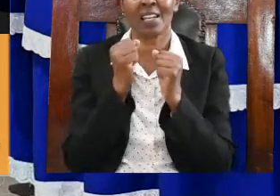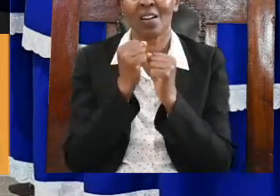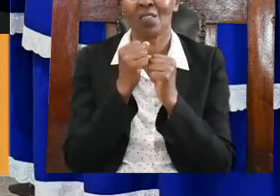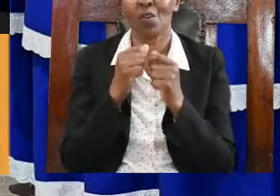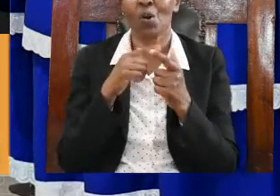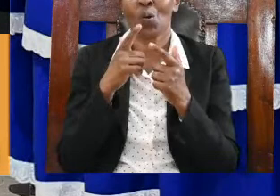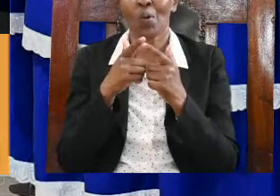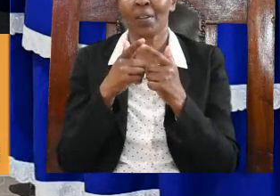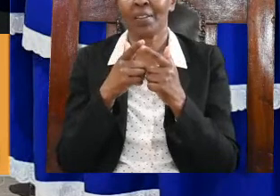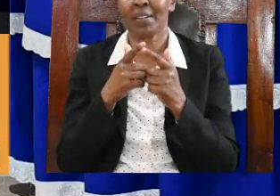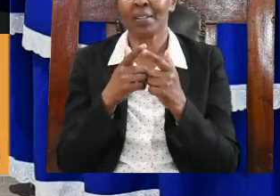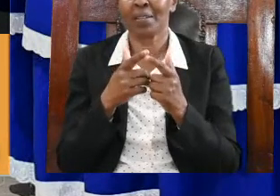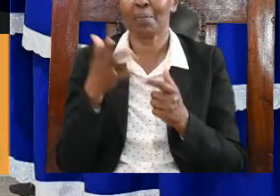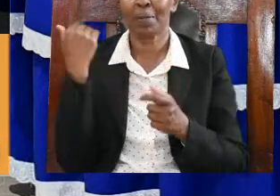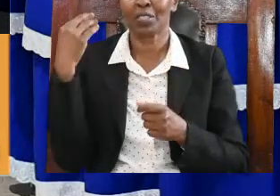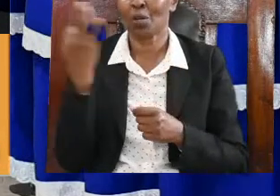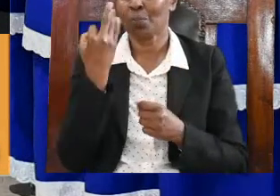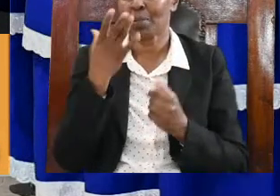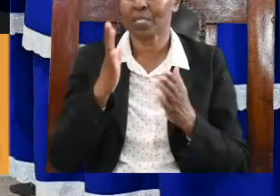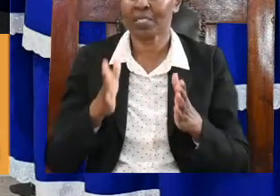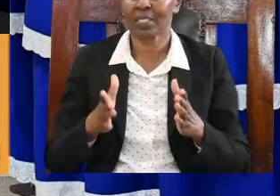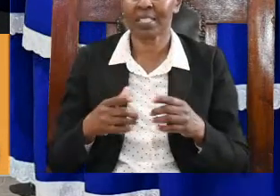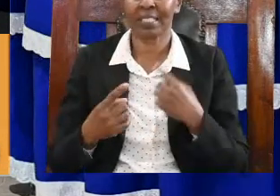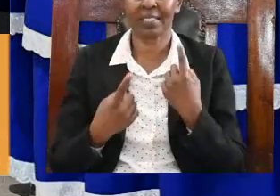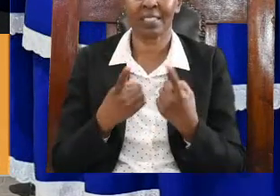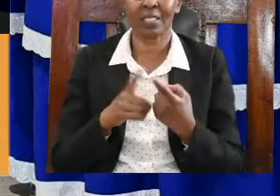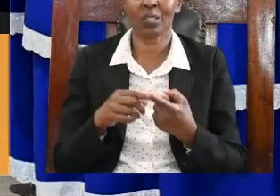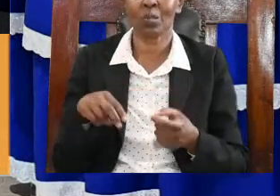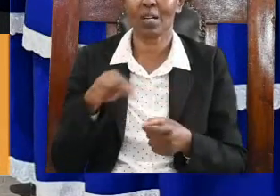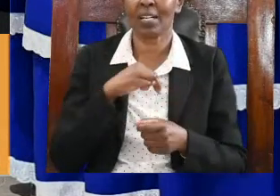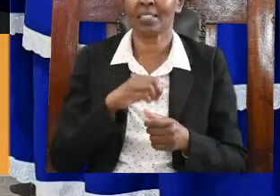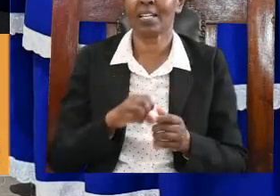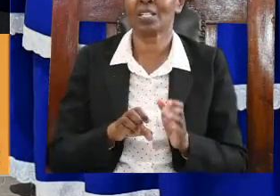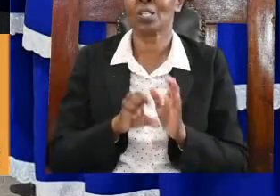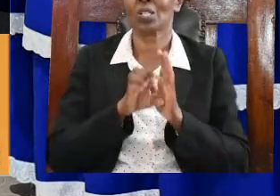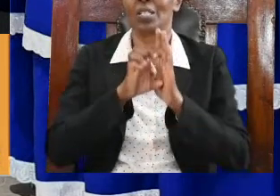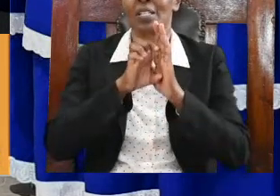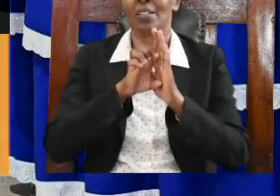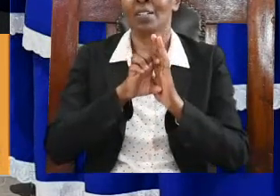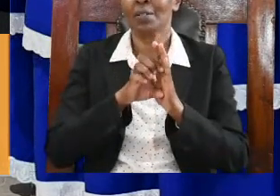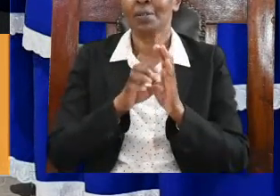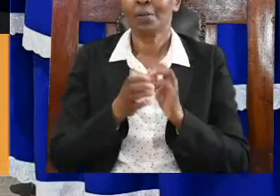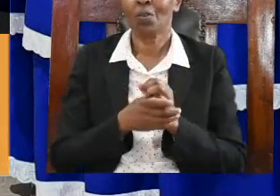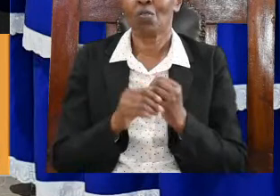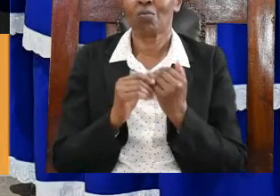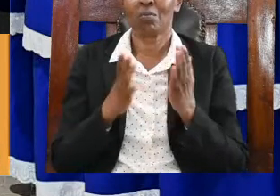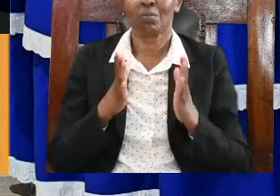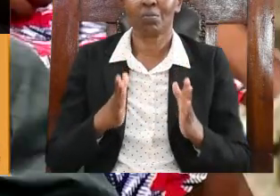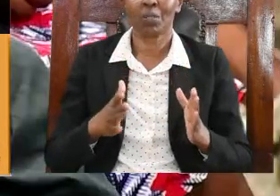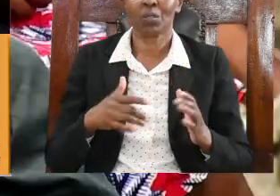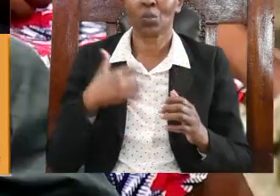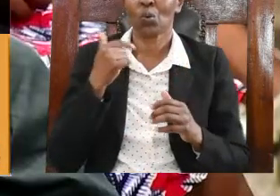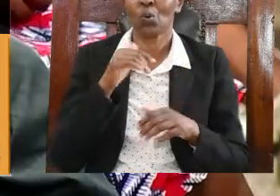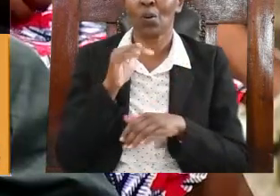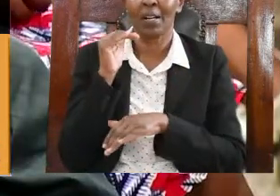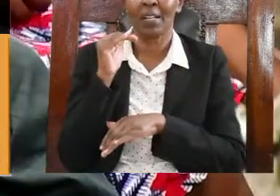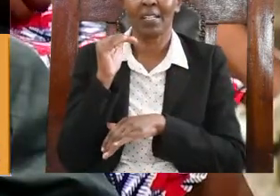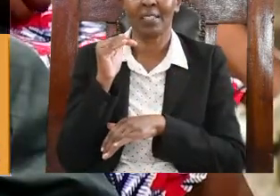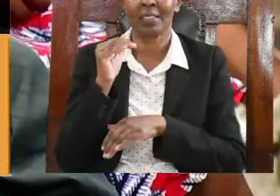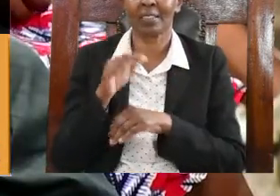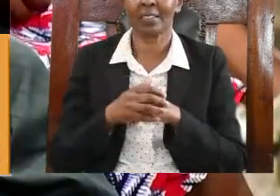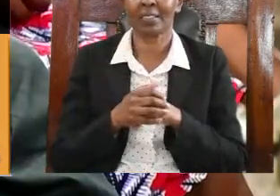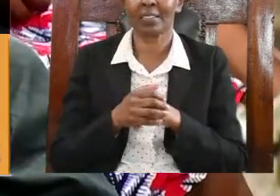here and said and gave an illustration of a person ambaye uliulizwa kaangalia